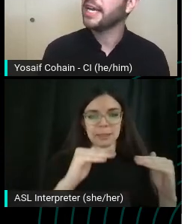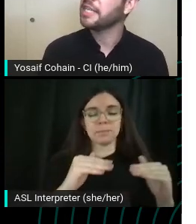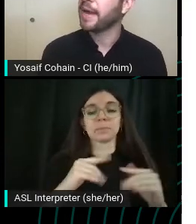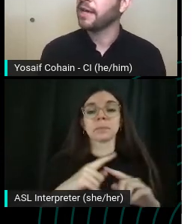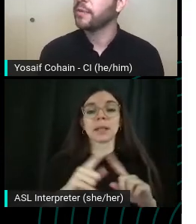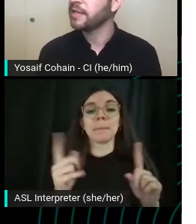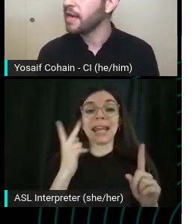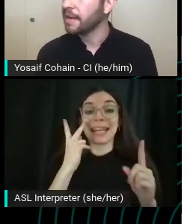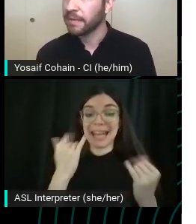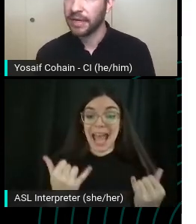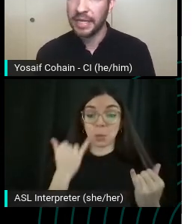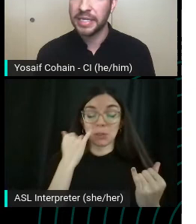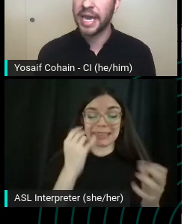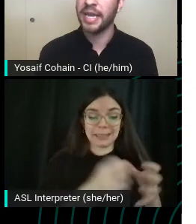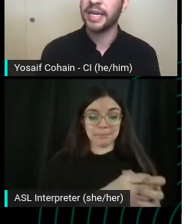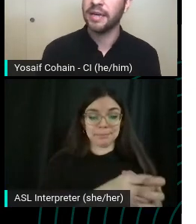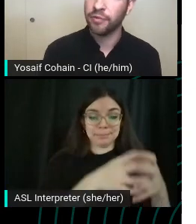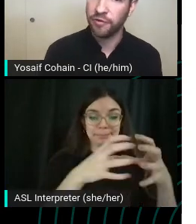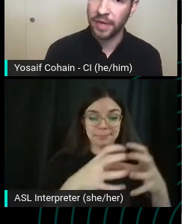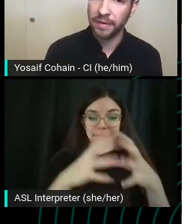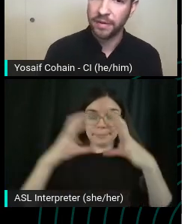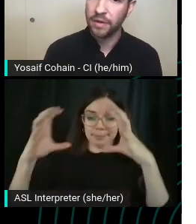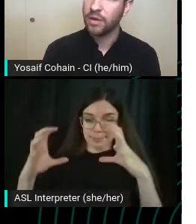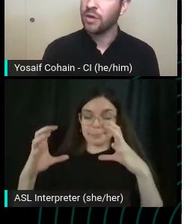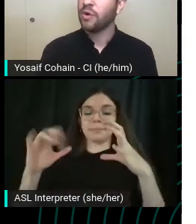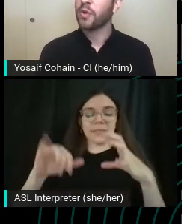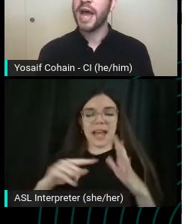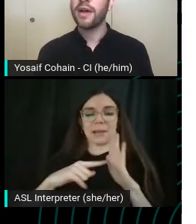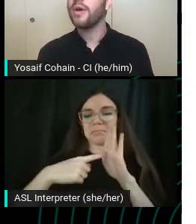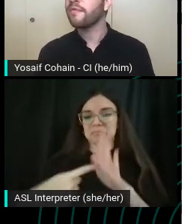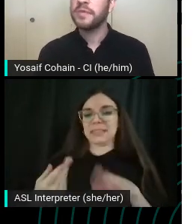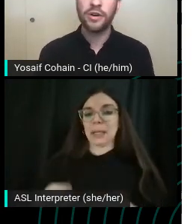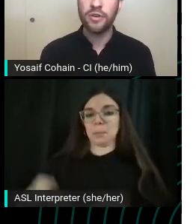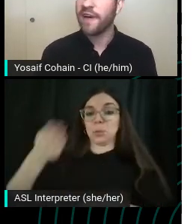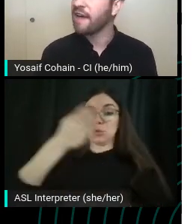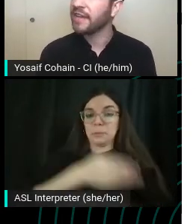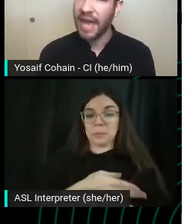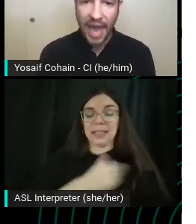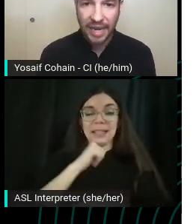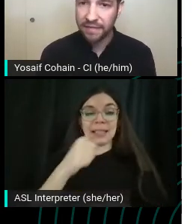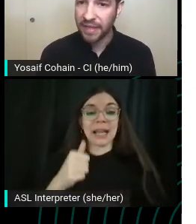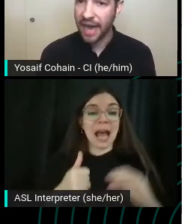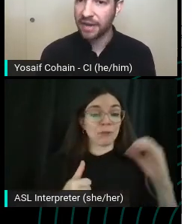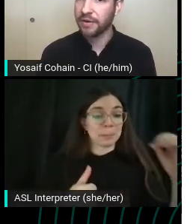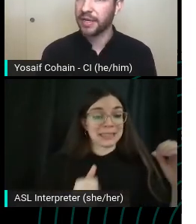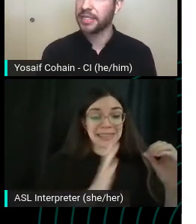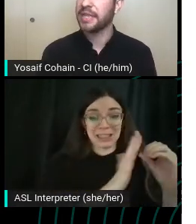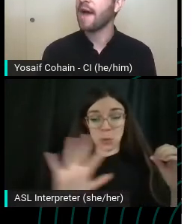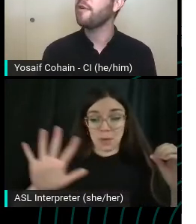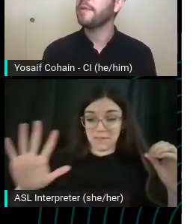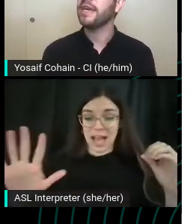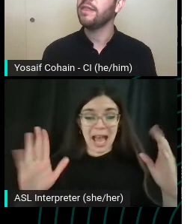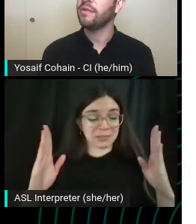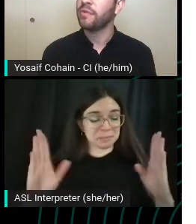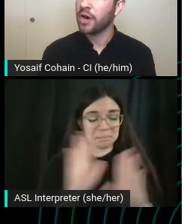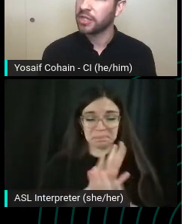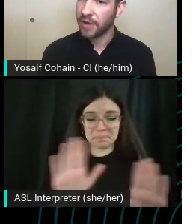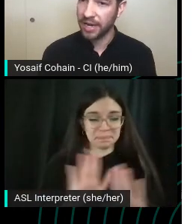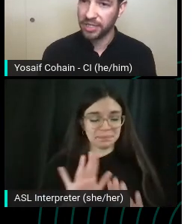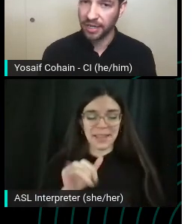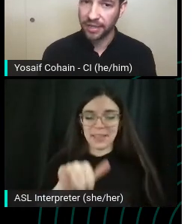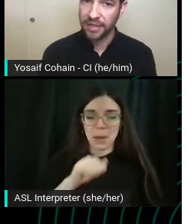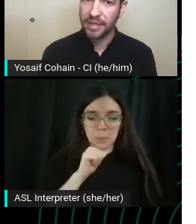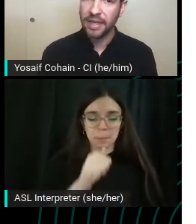seeing it expand with time, indicating improvement. We're not going from 0 to 5 in any of the categories. That would be the